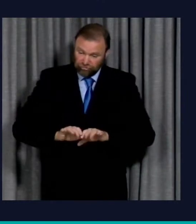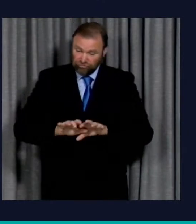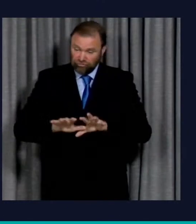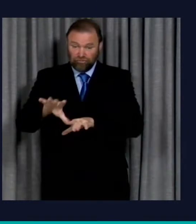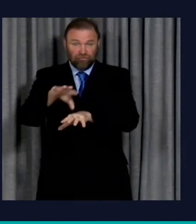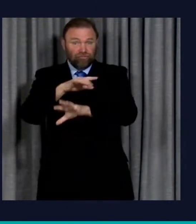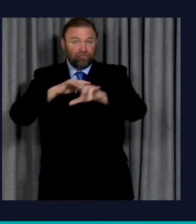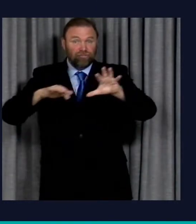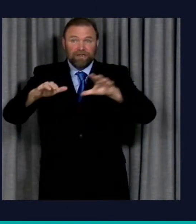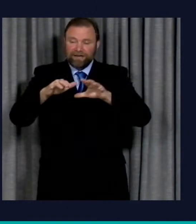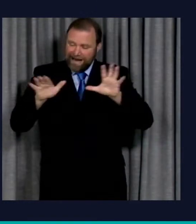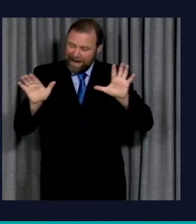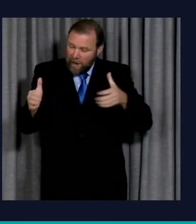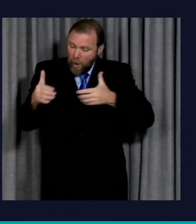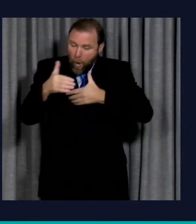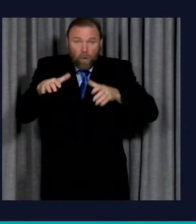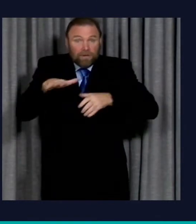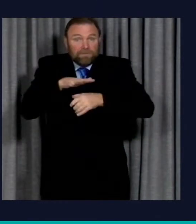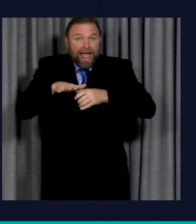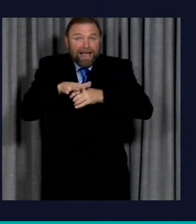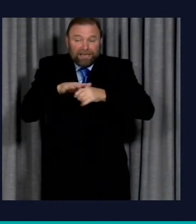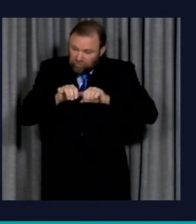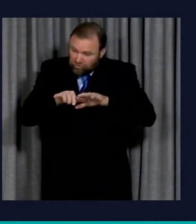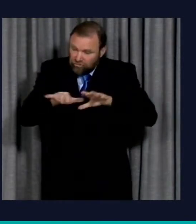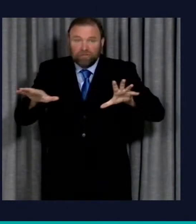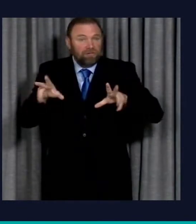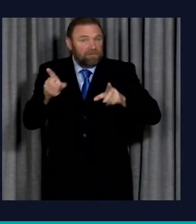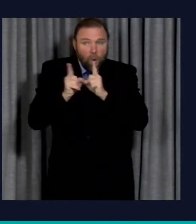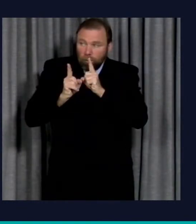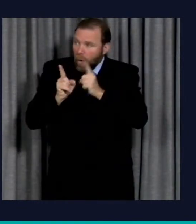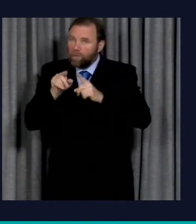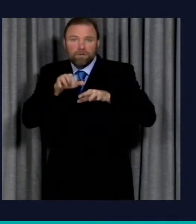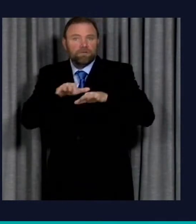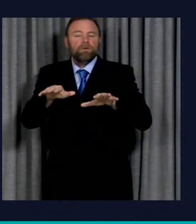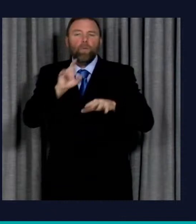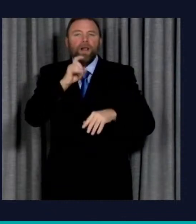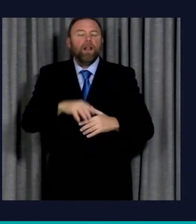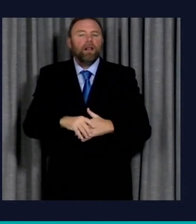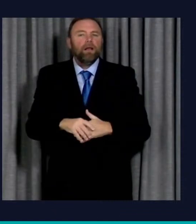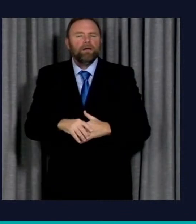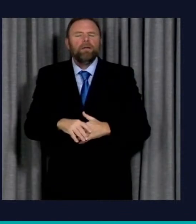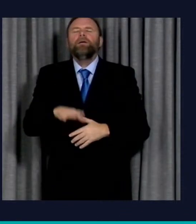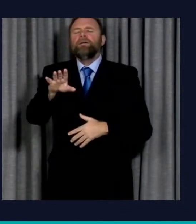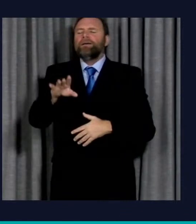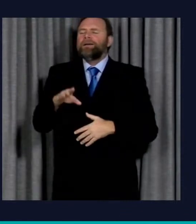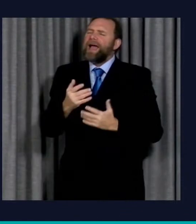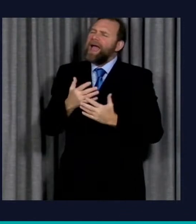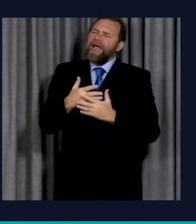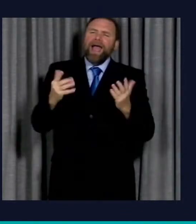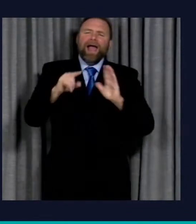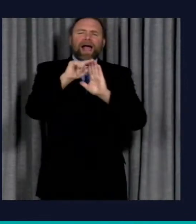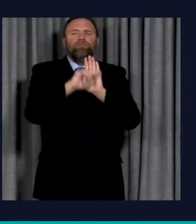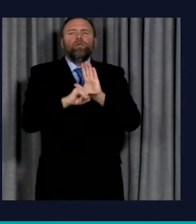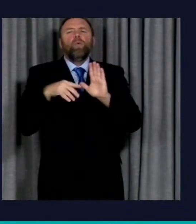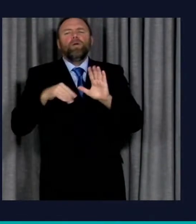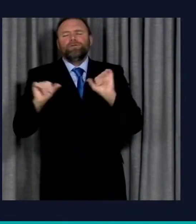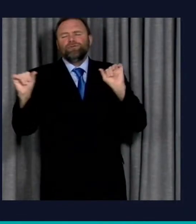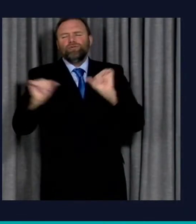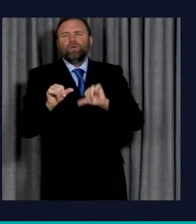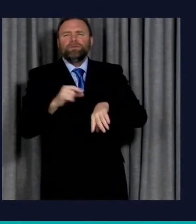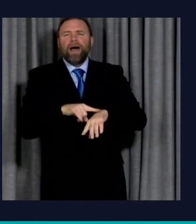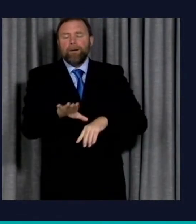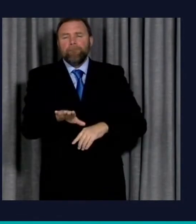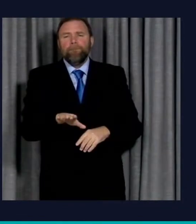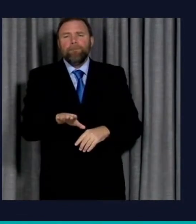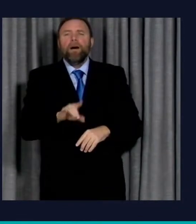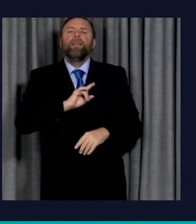spaces. Now, of course, we want these measures to be in place for the shortest possible time, and that is why